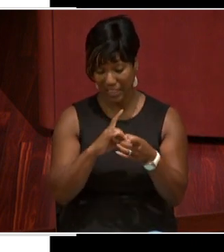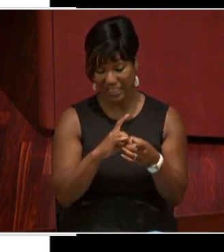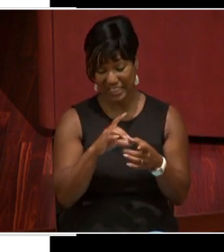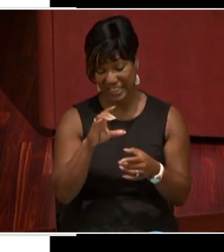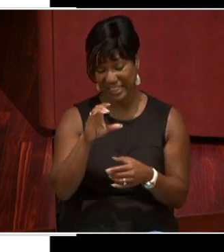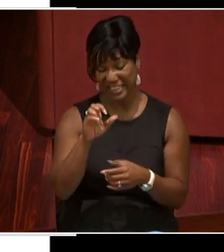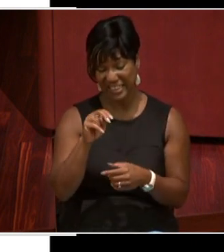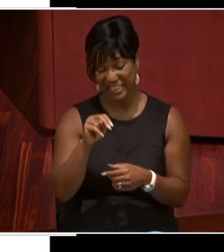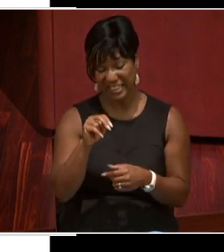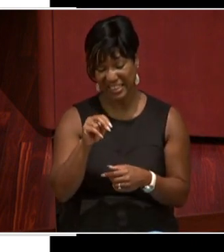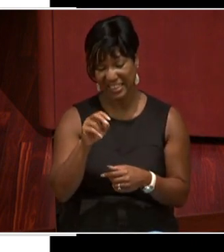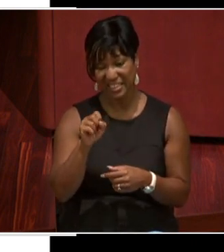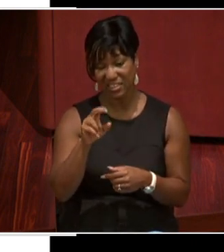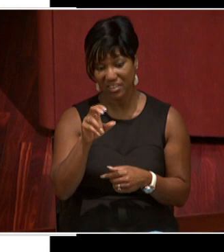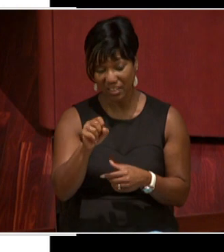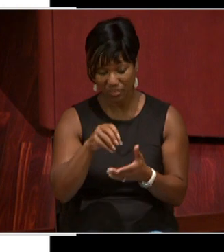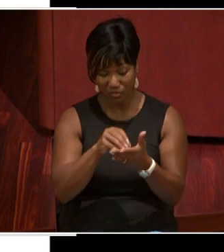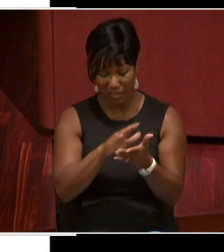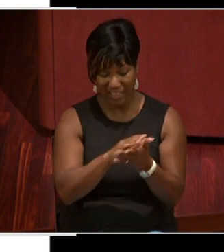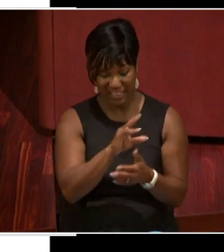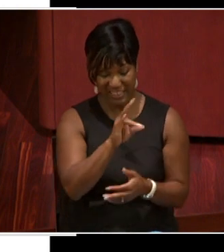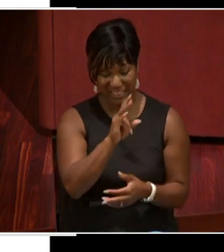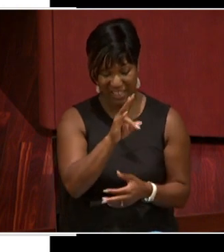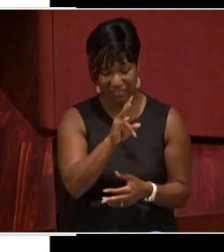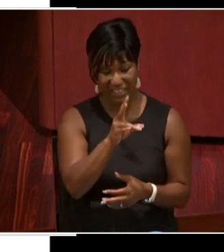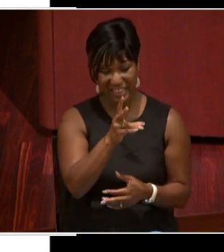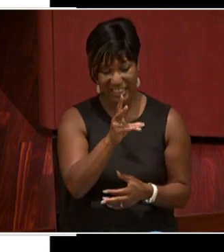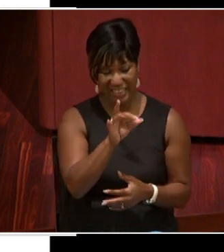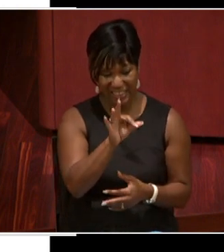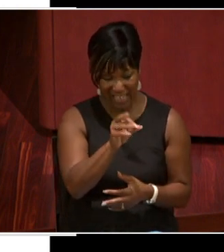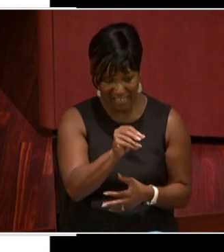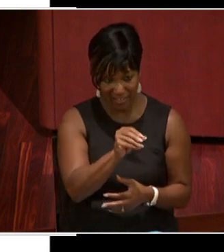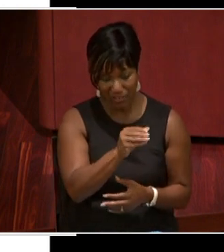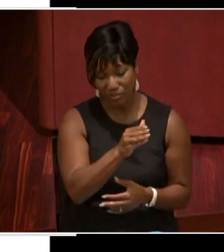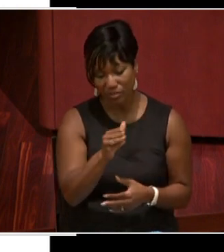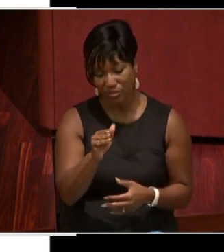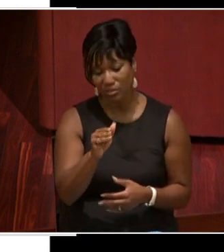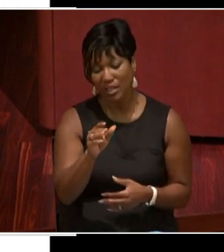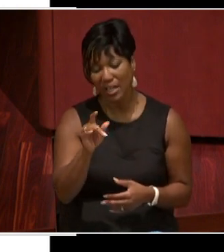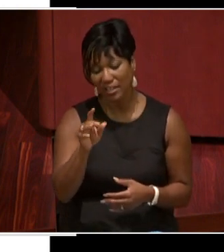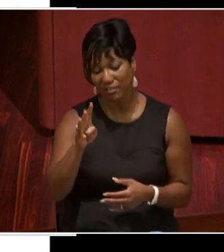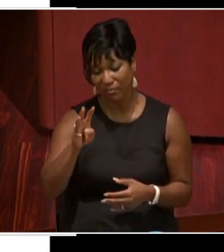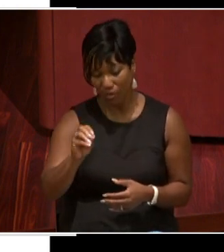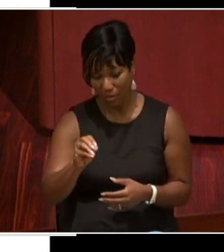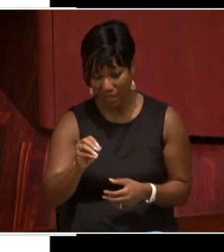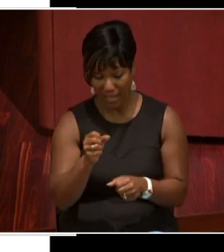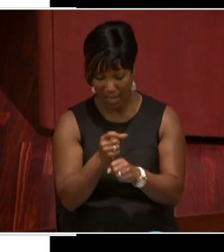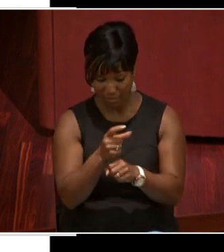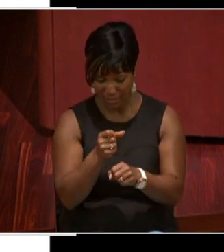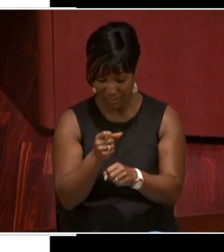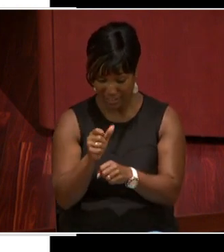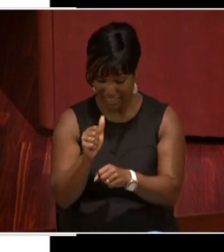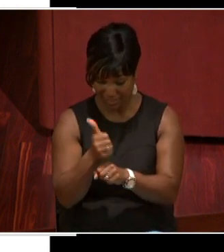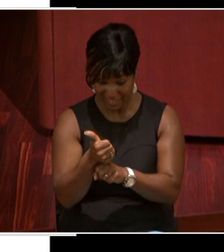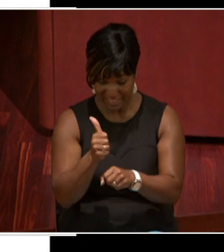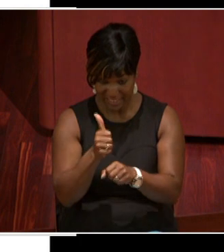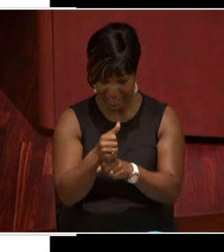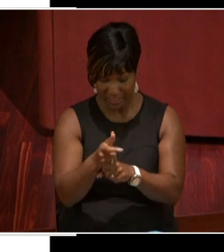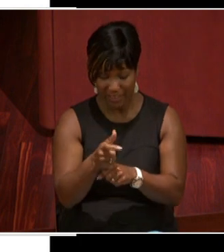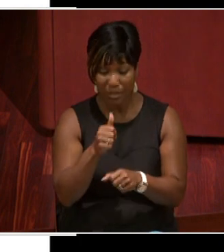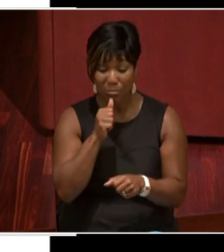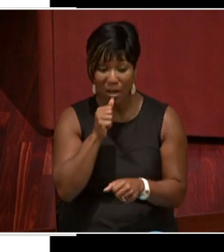from 1790 through 1940. They were taken every 10 years, and they are under privacy for 72